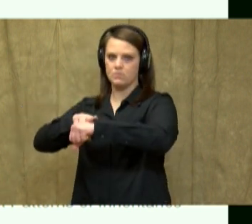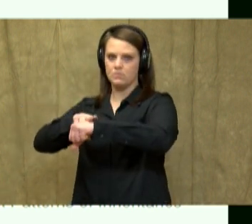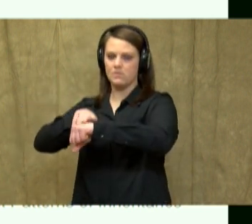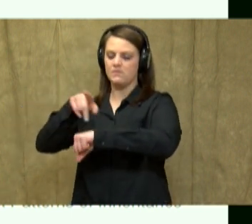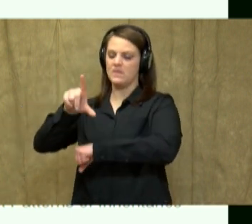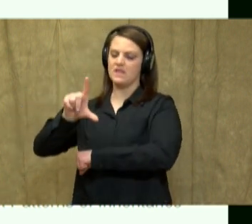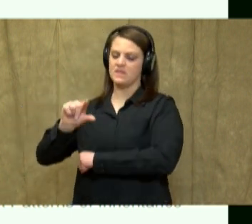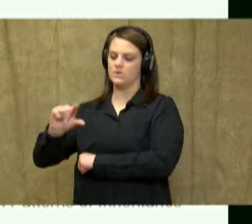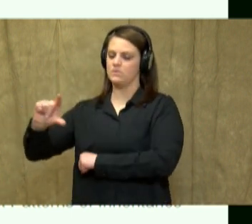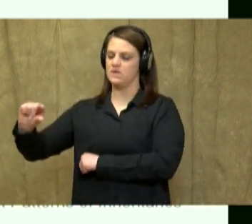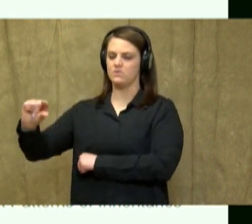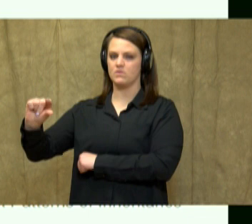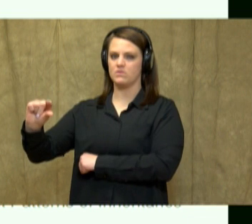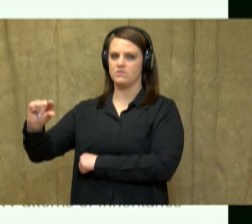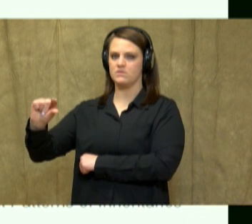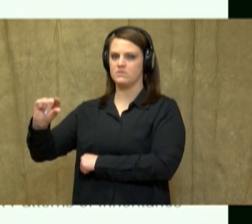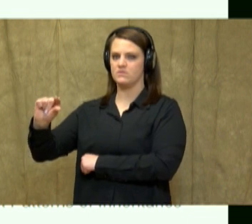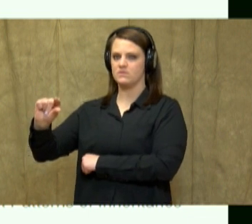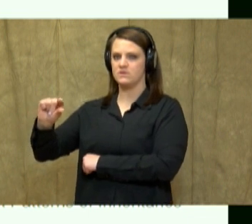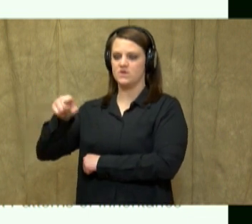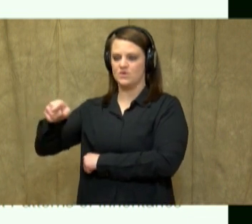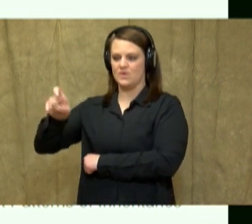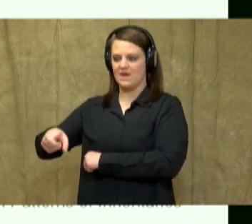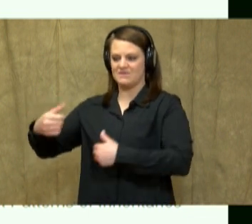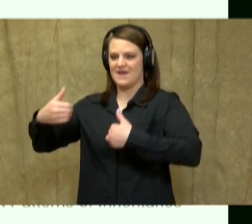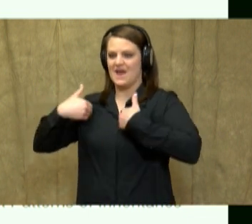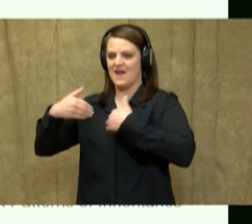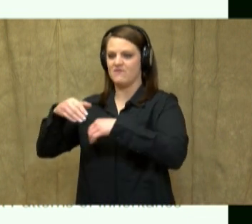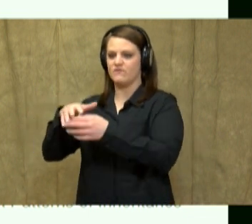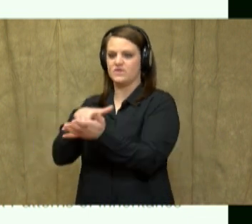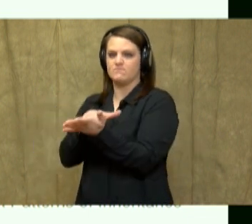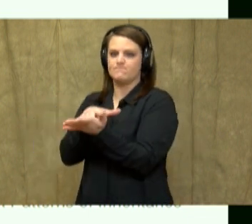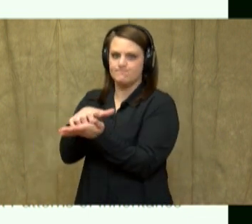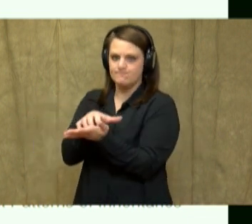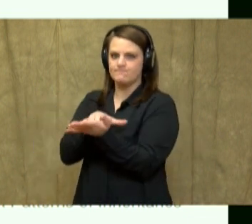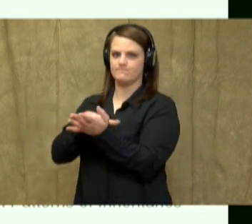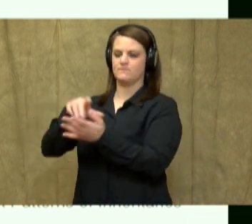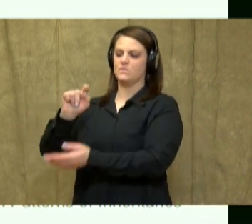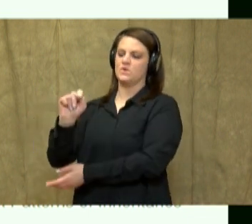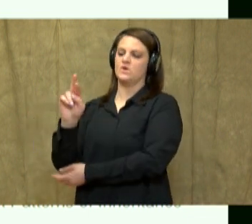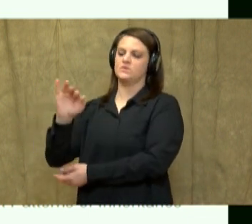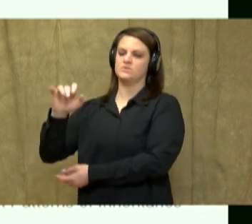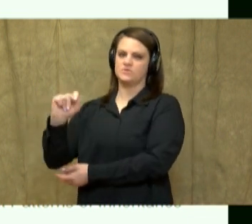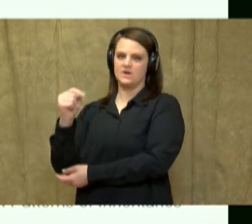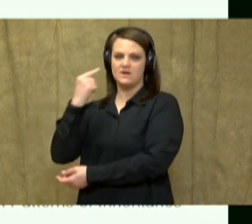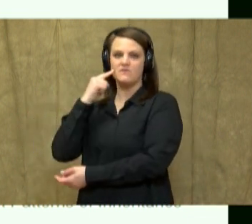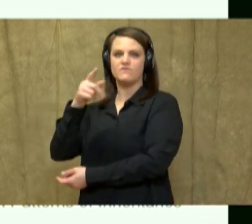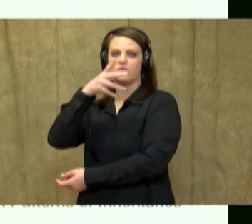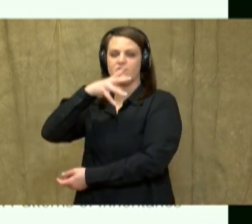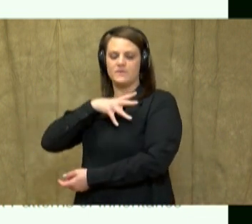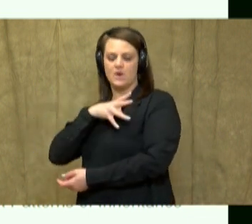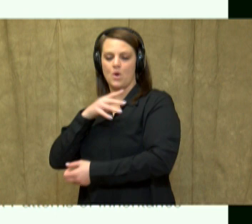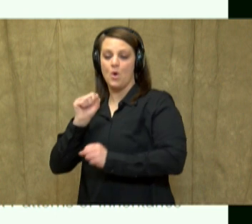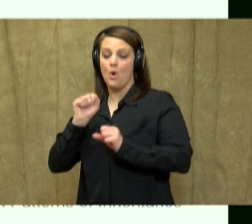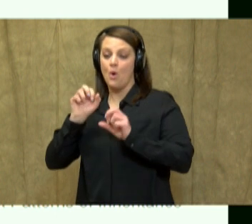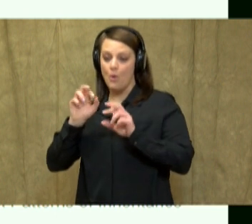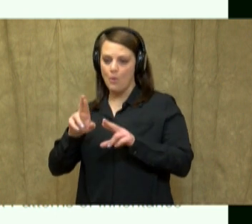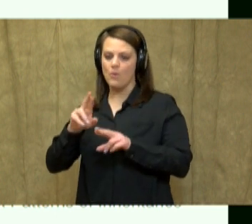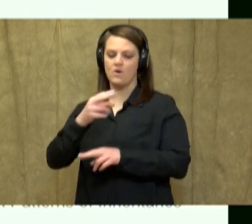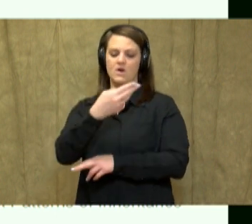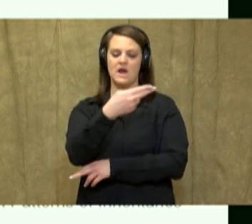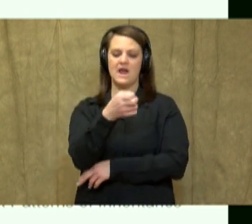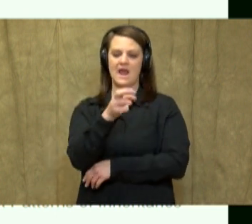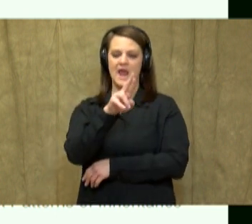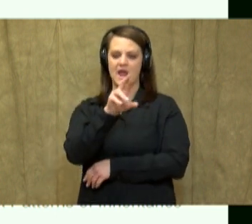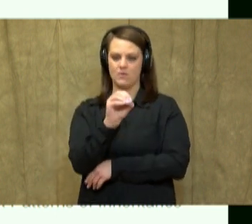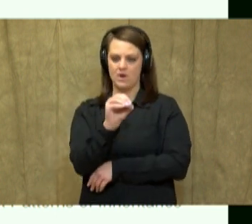You could be little b, which is what you have to have that recessive colorblind trait for a female. Or you could be heterozygous like we